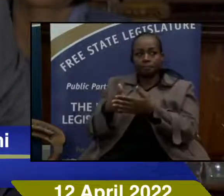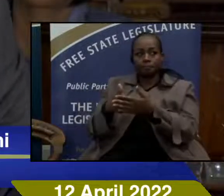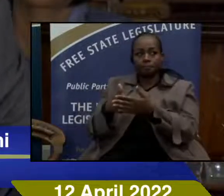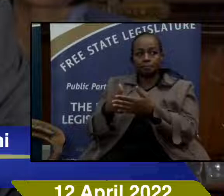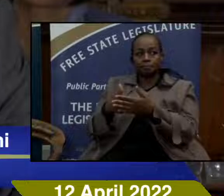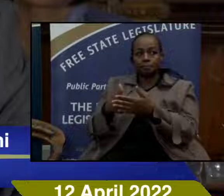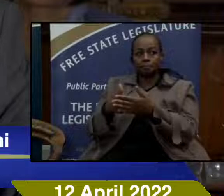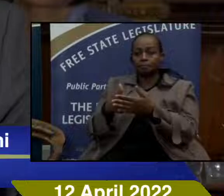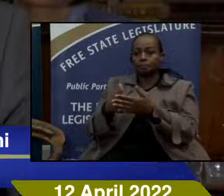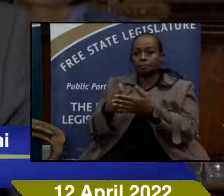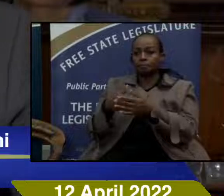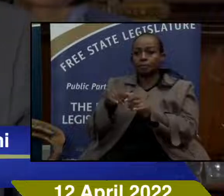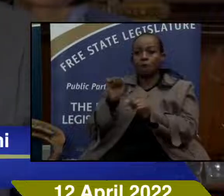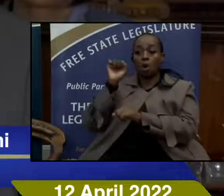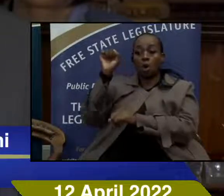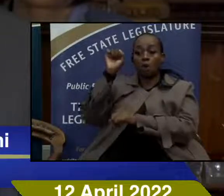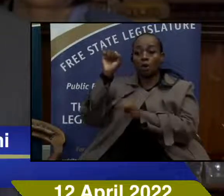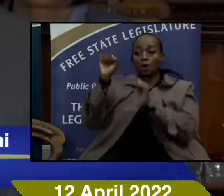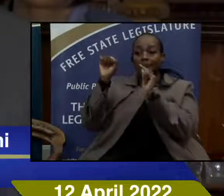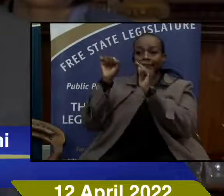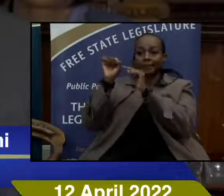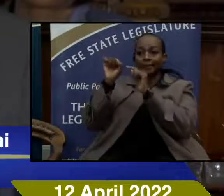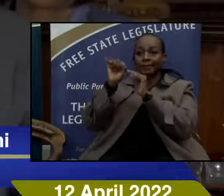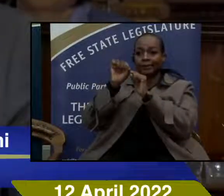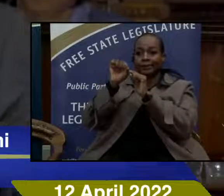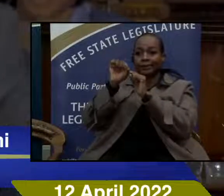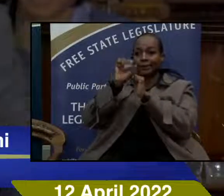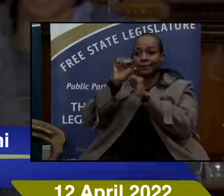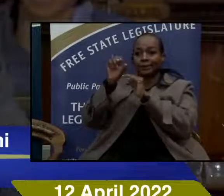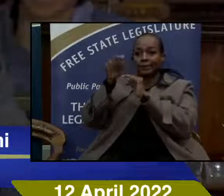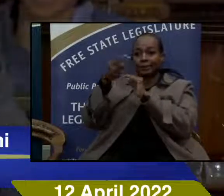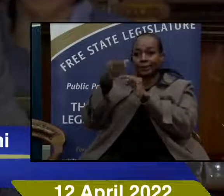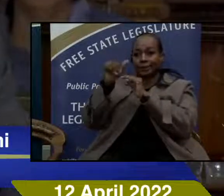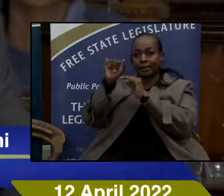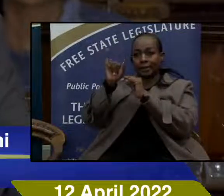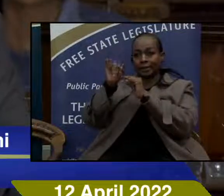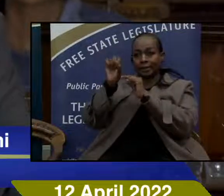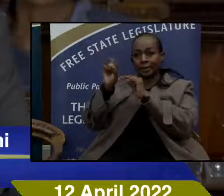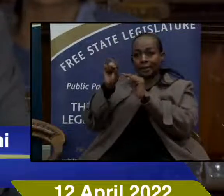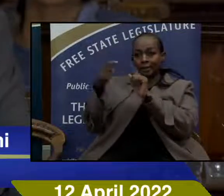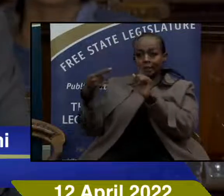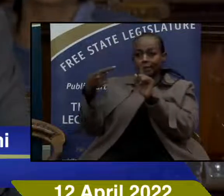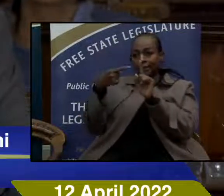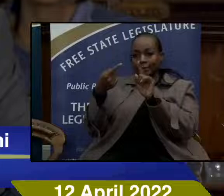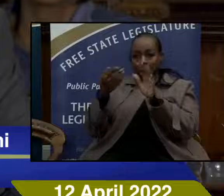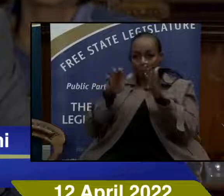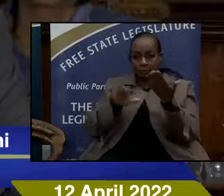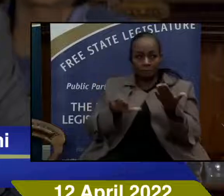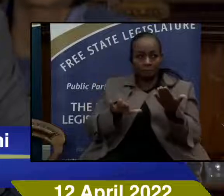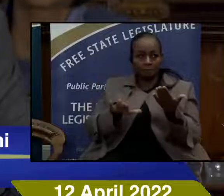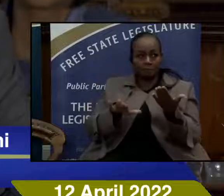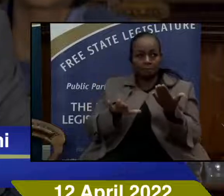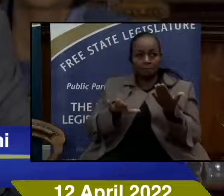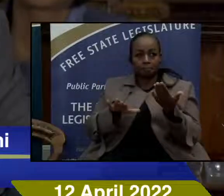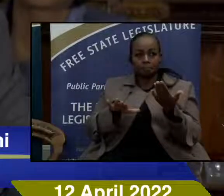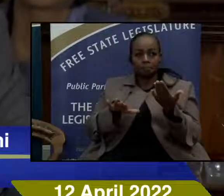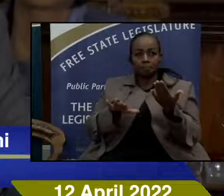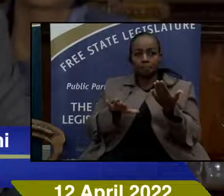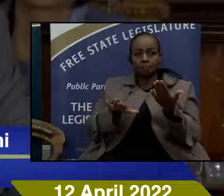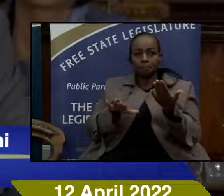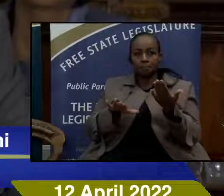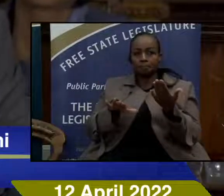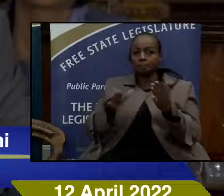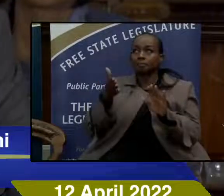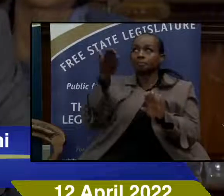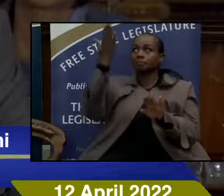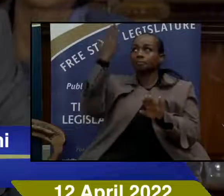Comrade Chris Thembisile Hani, who was also